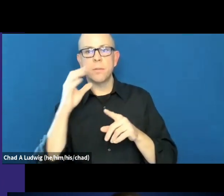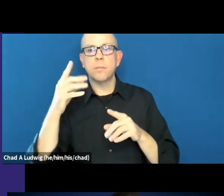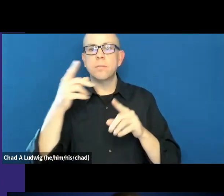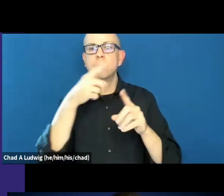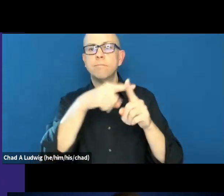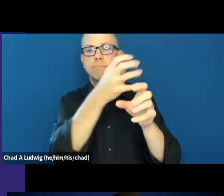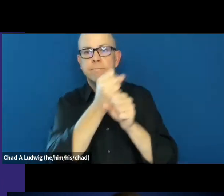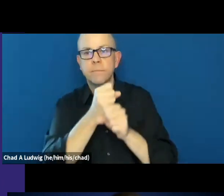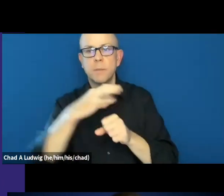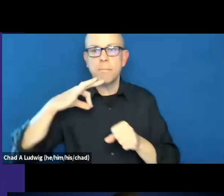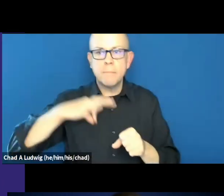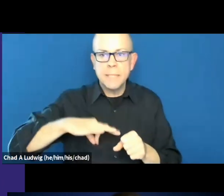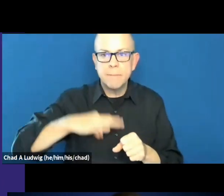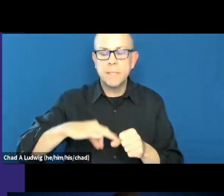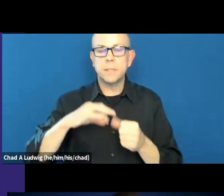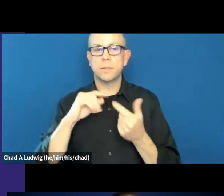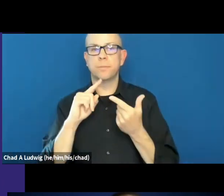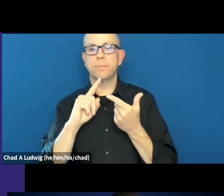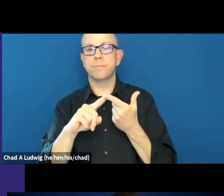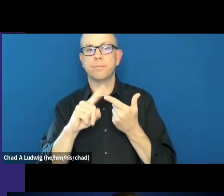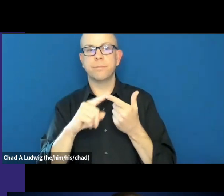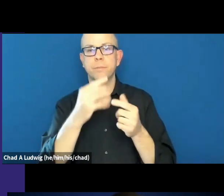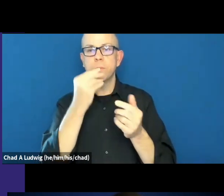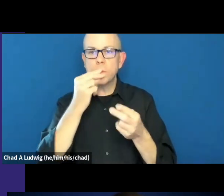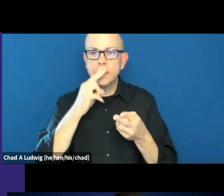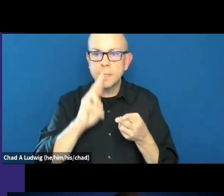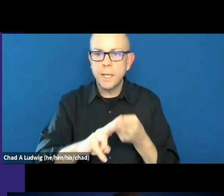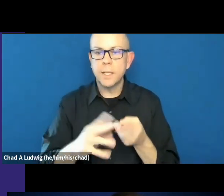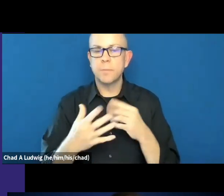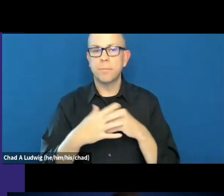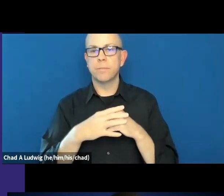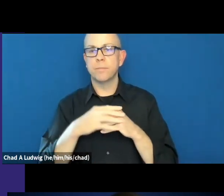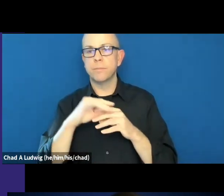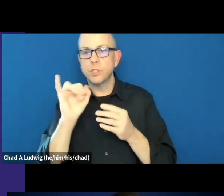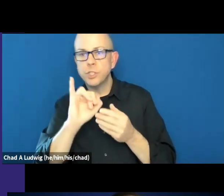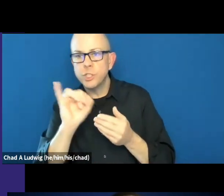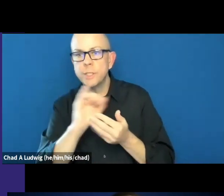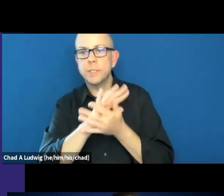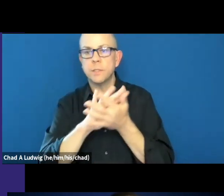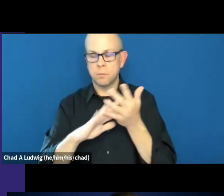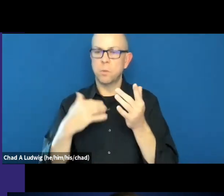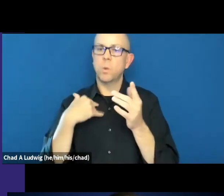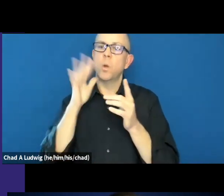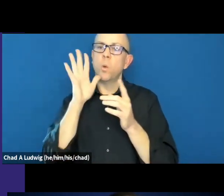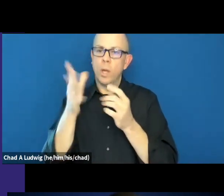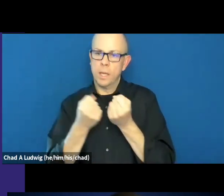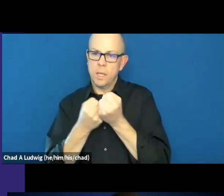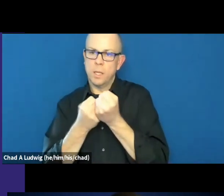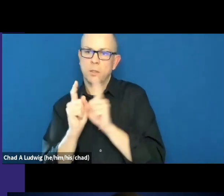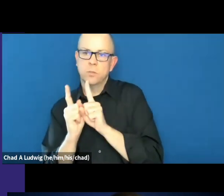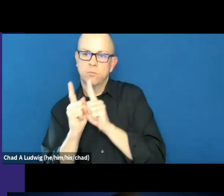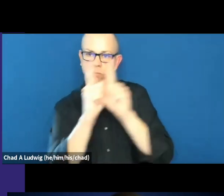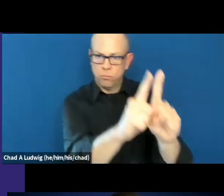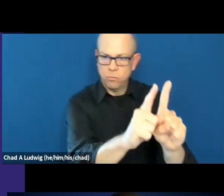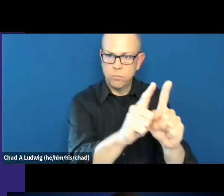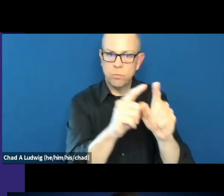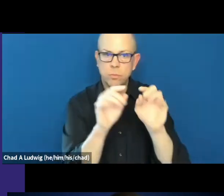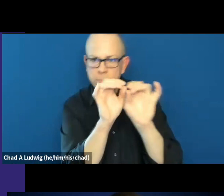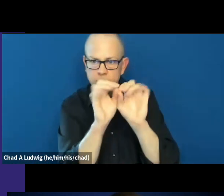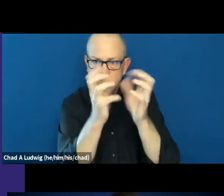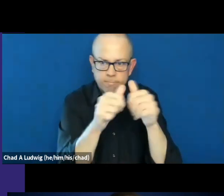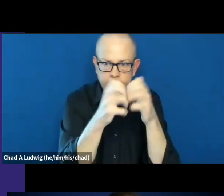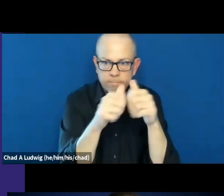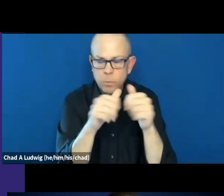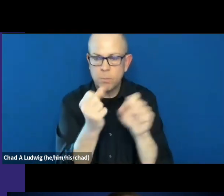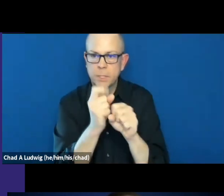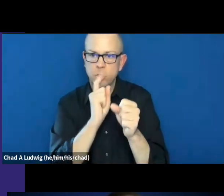If a client needs to apply for something or get benefits of some sort, for example, food stamps, insurance, those sorts of things, we can